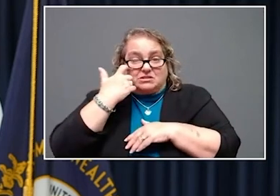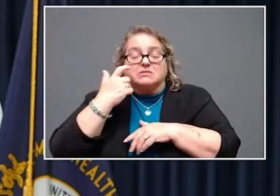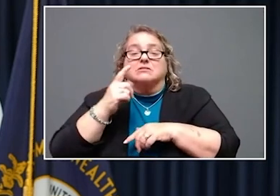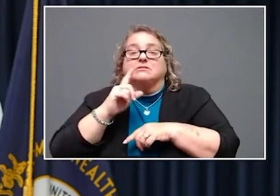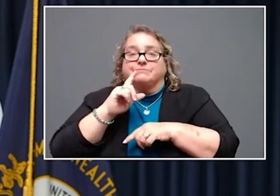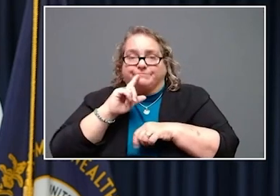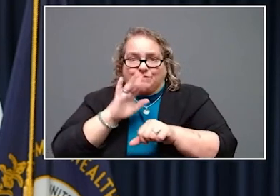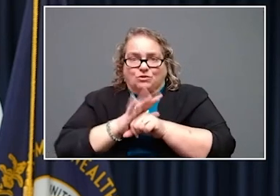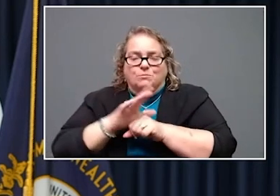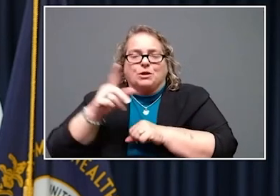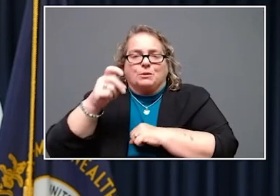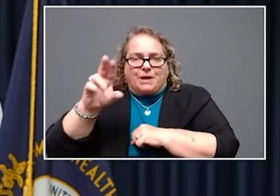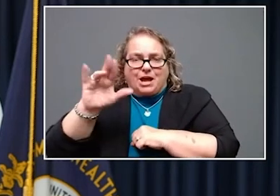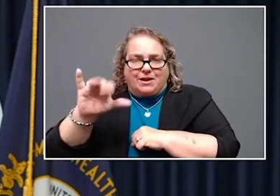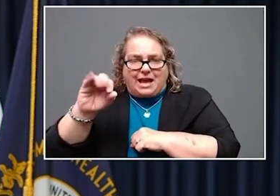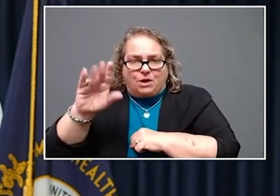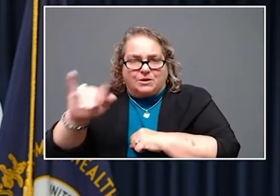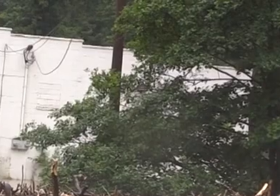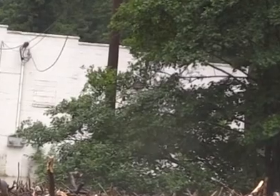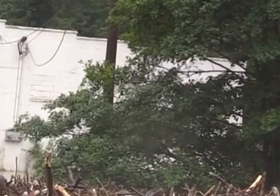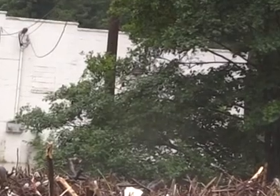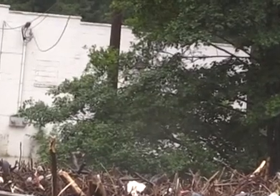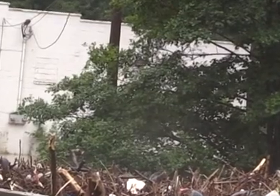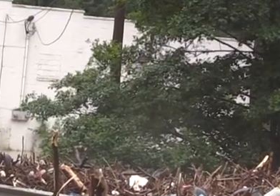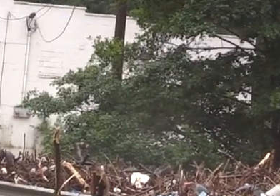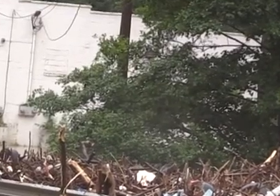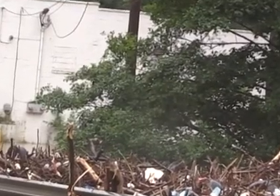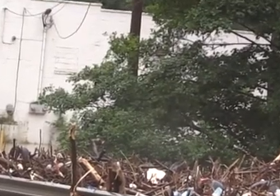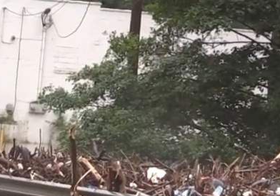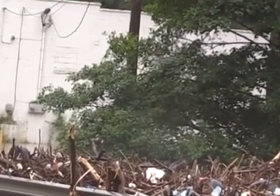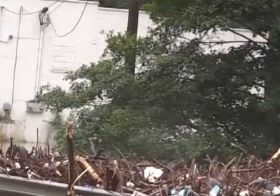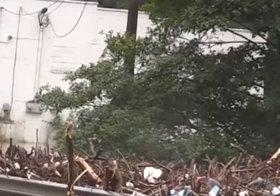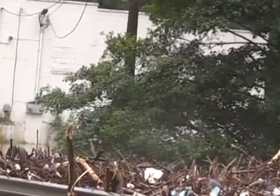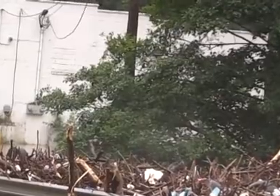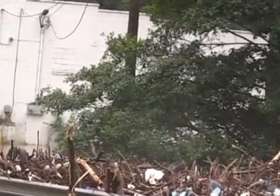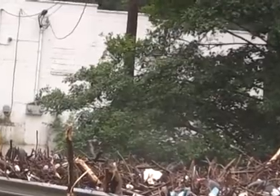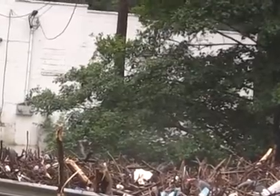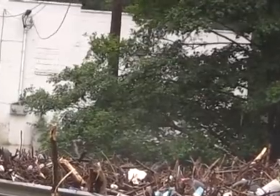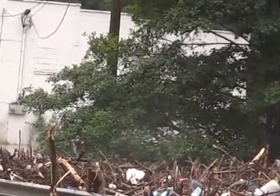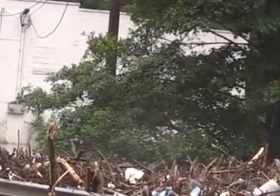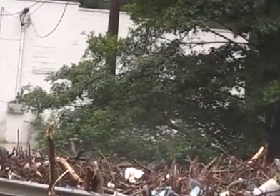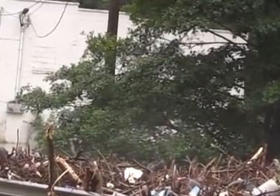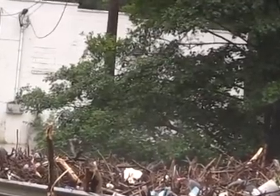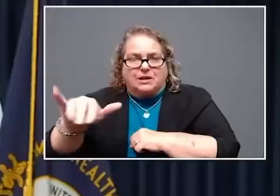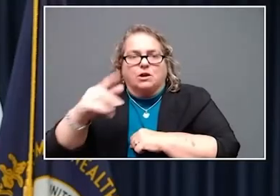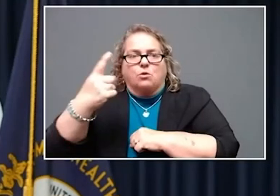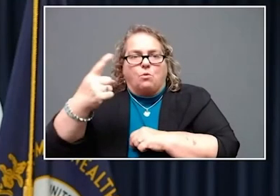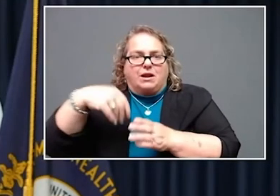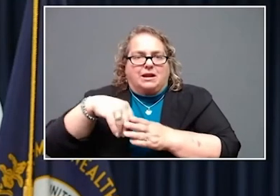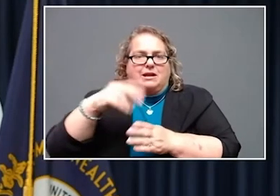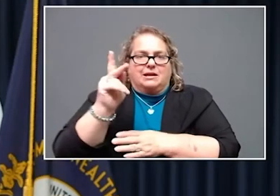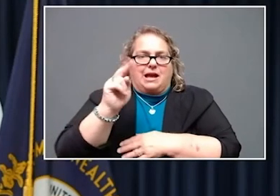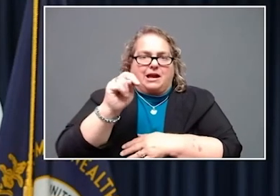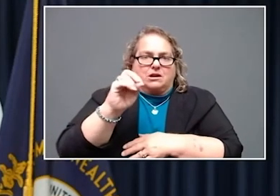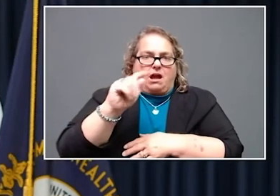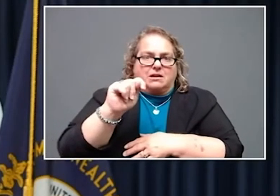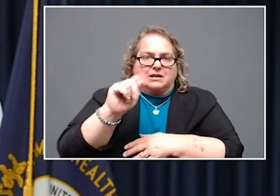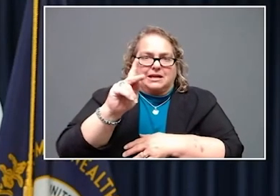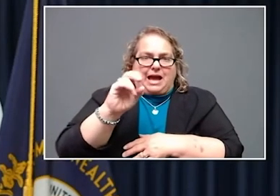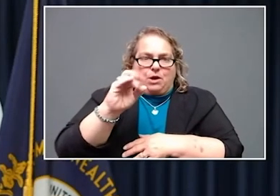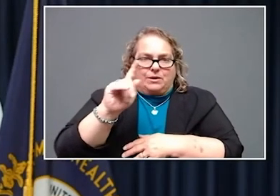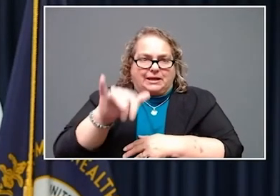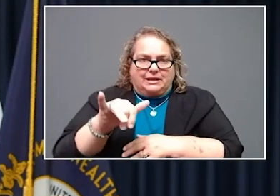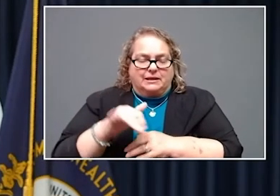County and one in Knott County. And the governor said he expects that number to rise. Let me say that